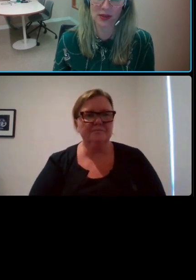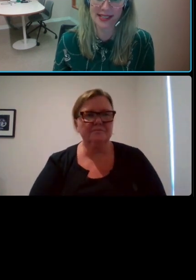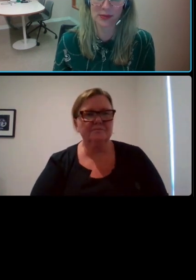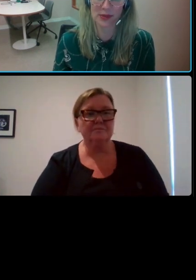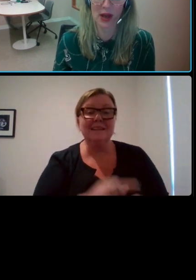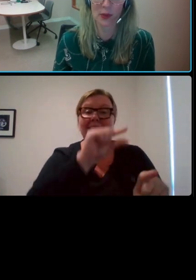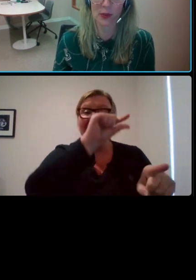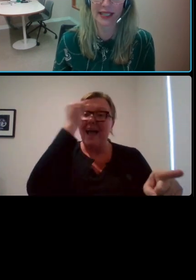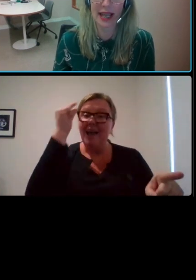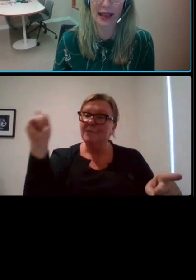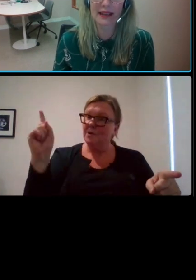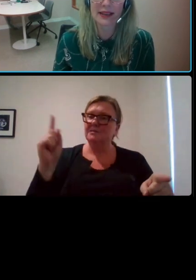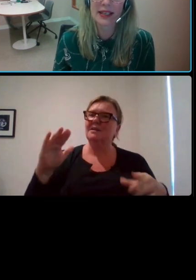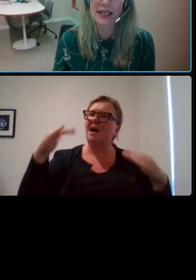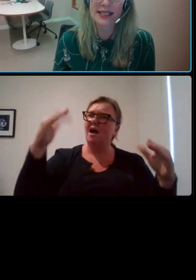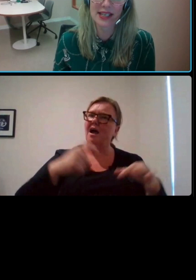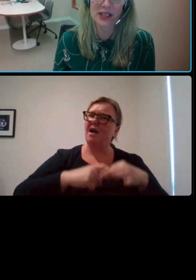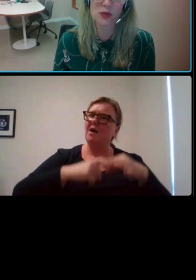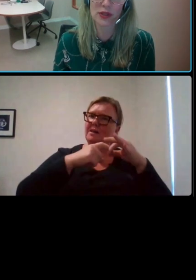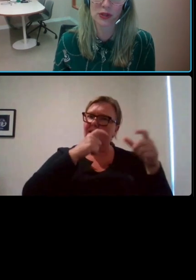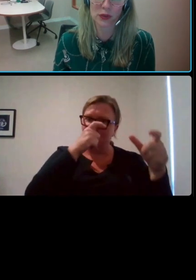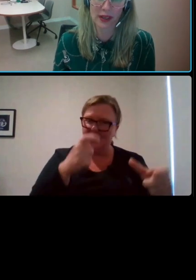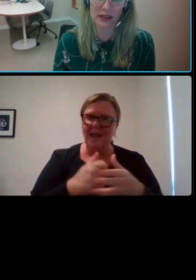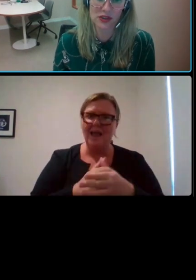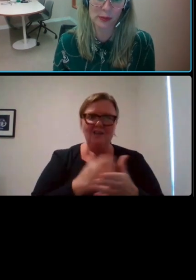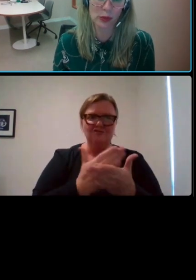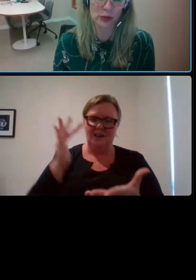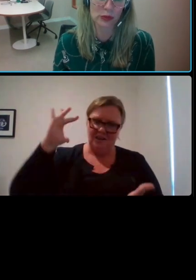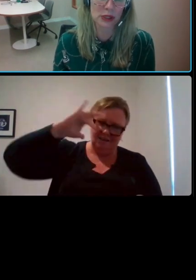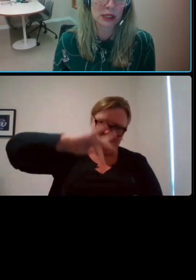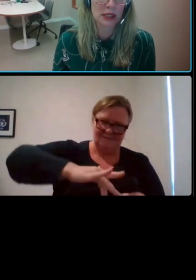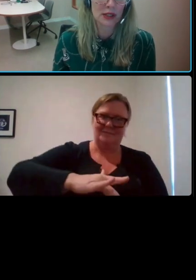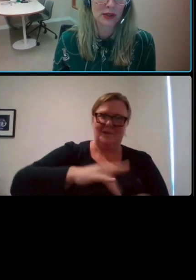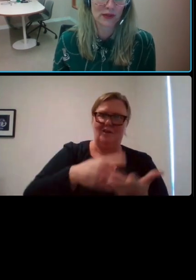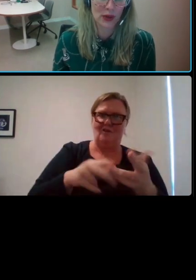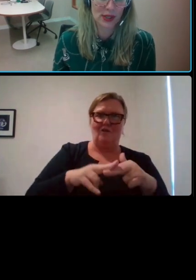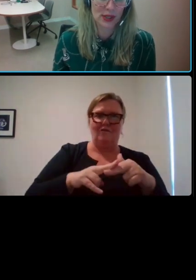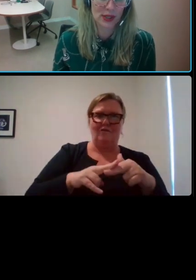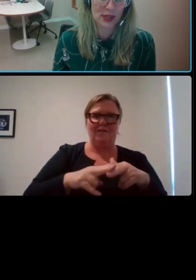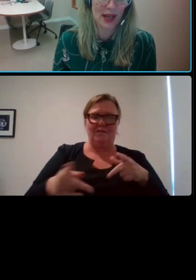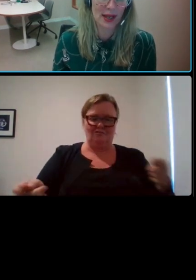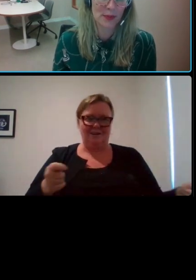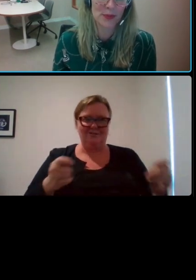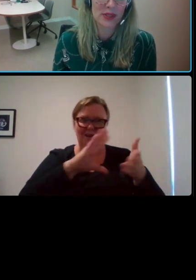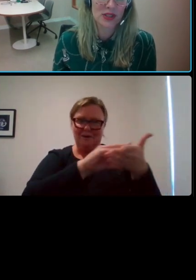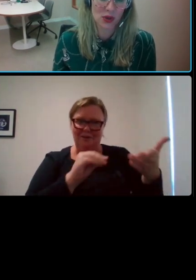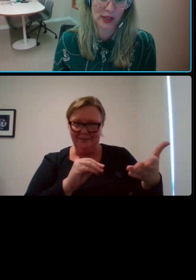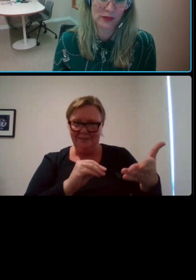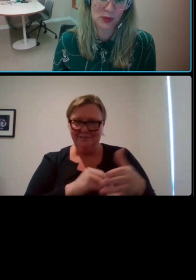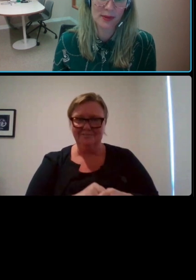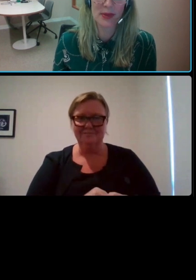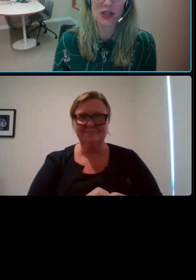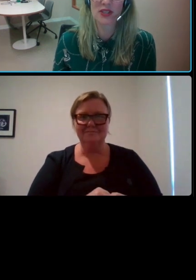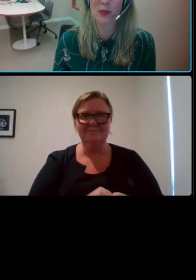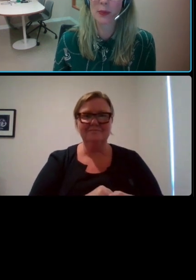ensure that the concept of high quality care is central to the new regulatory model. The focus of